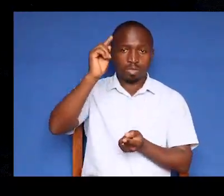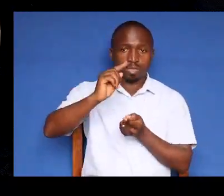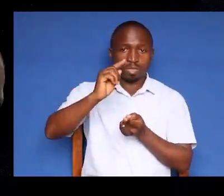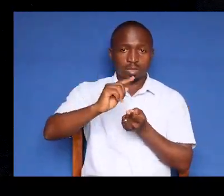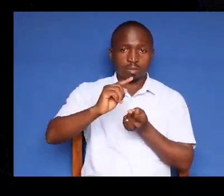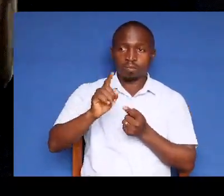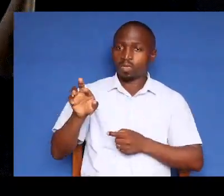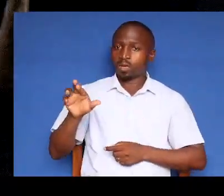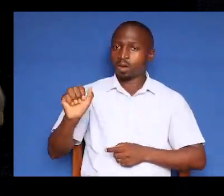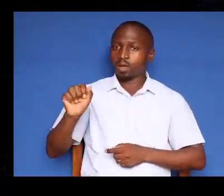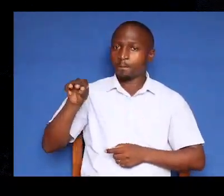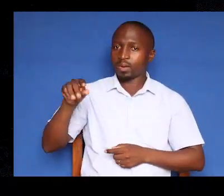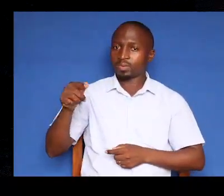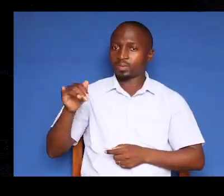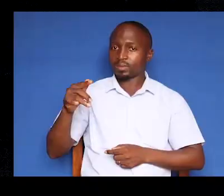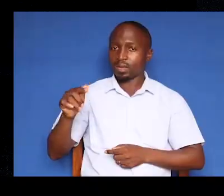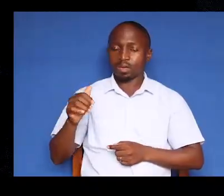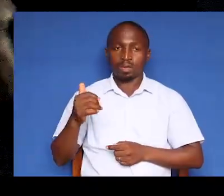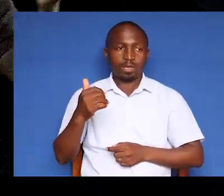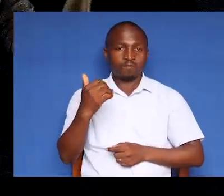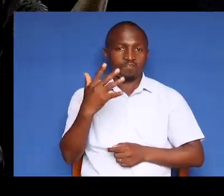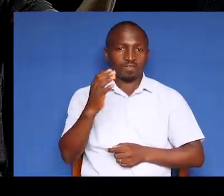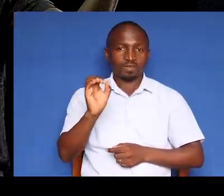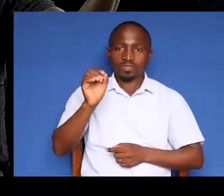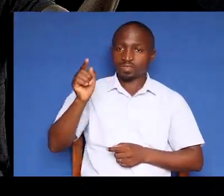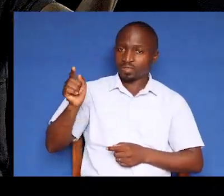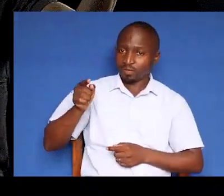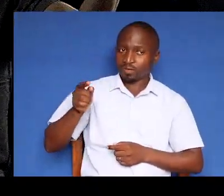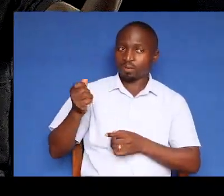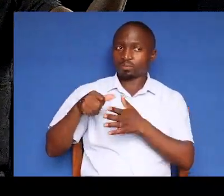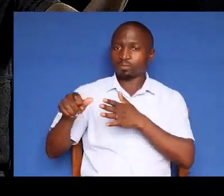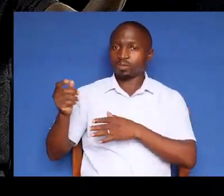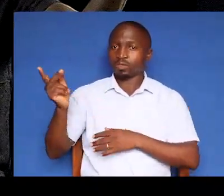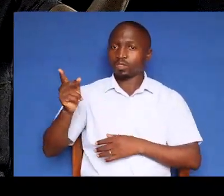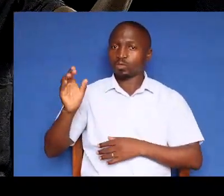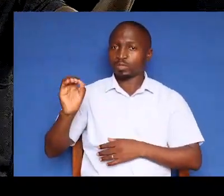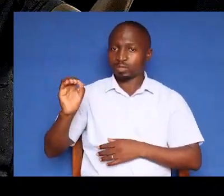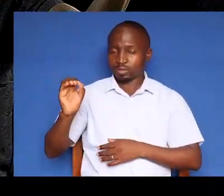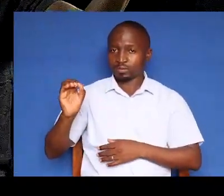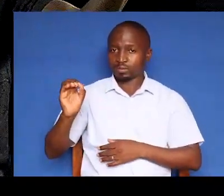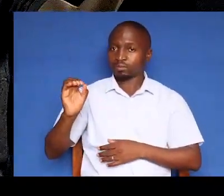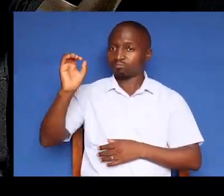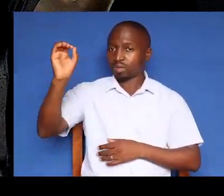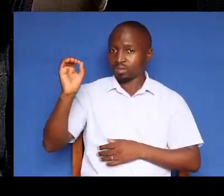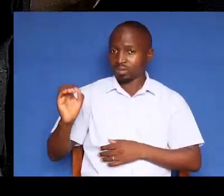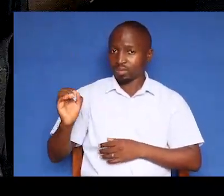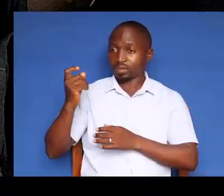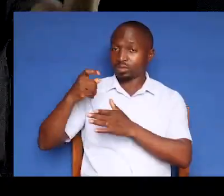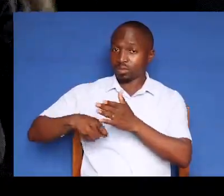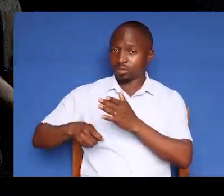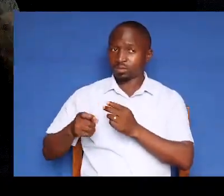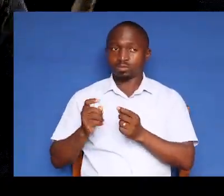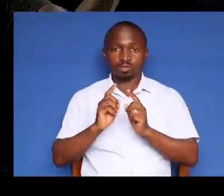let's see Ramatita, 50,000, is charged the low tax rate